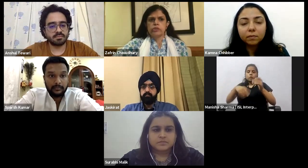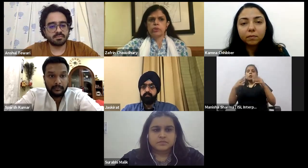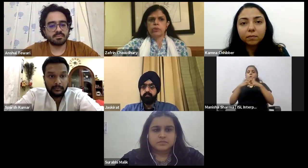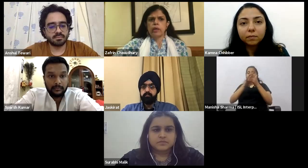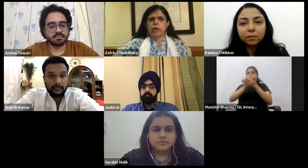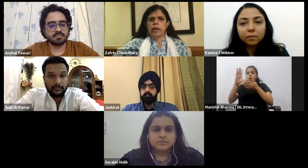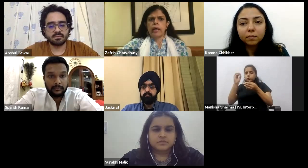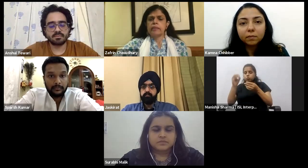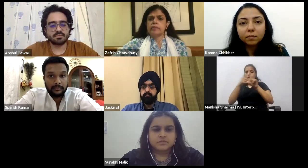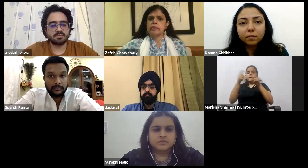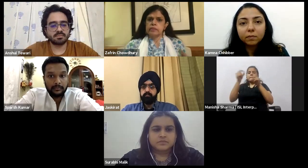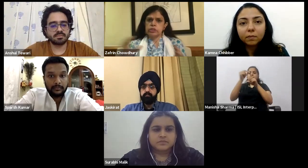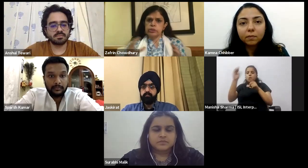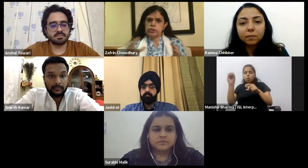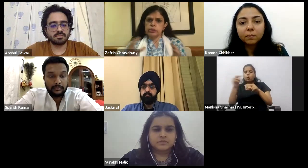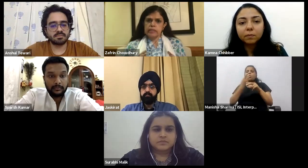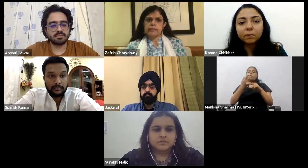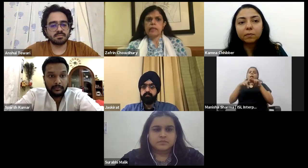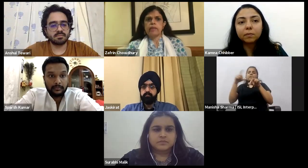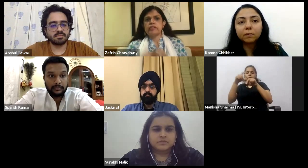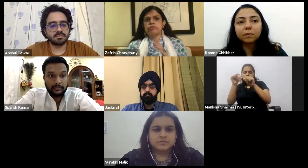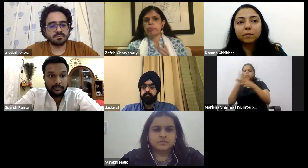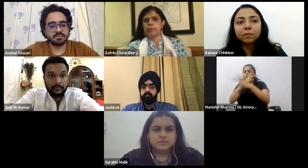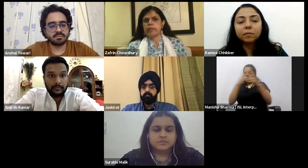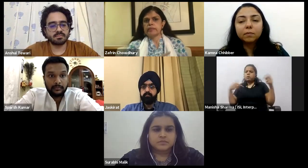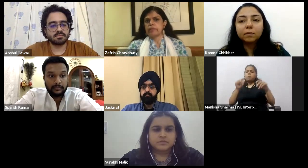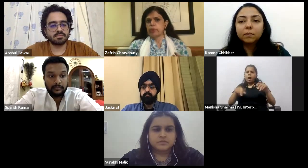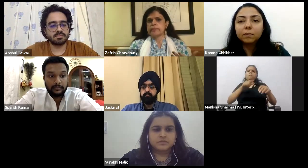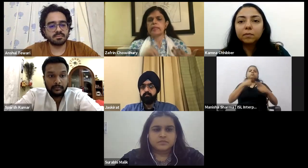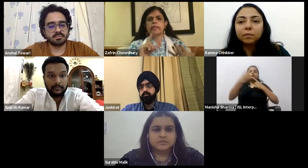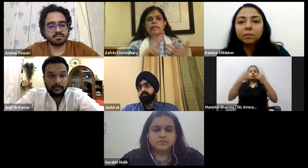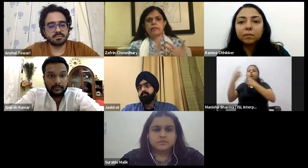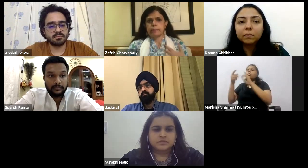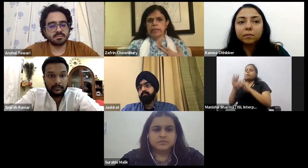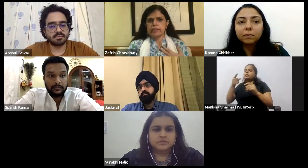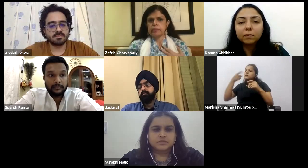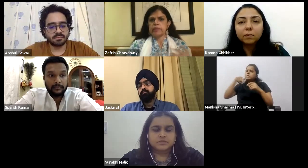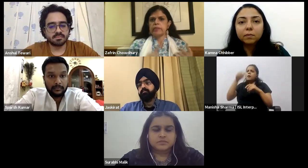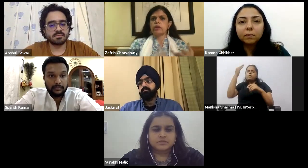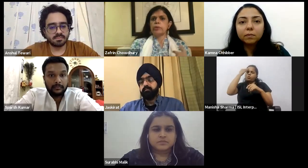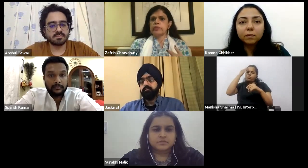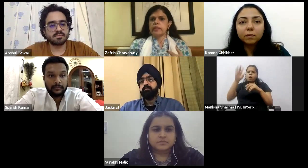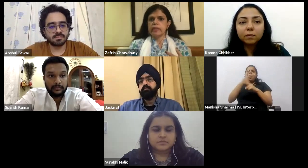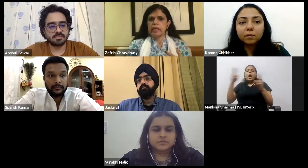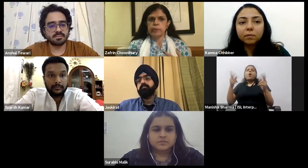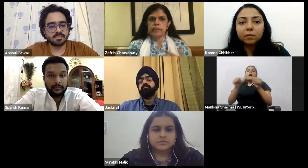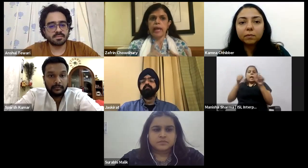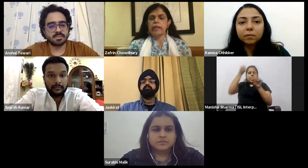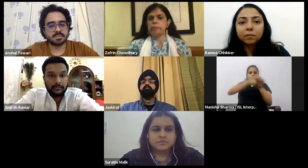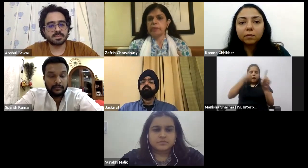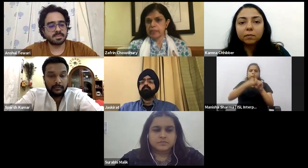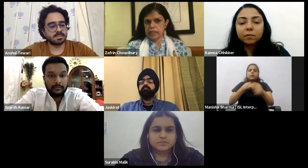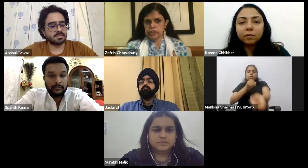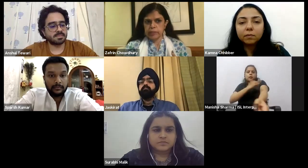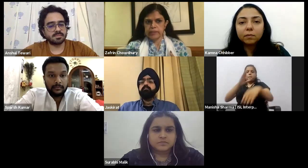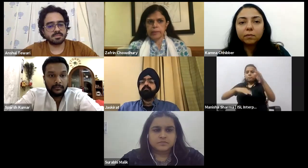UNDP, UNFPA. So, and the strategy itself has 4 pillars: advocacy, capacity building,